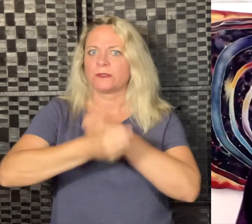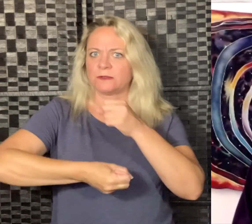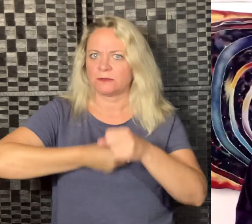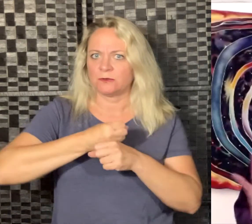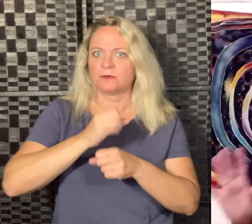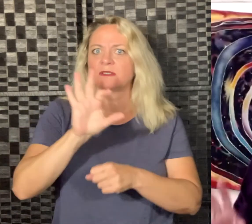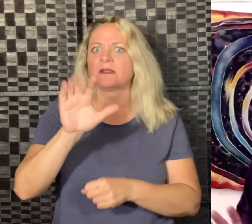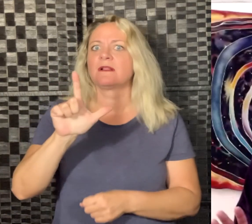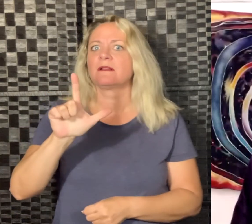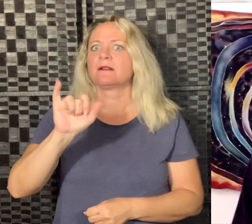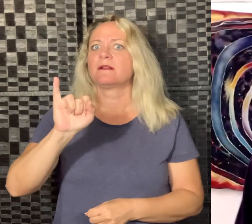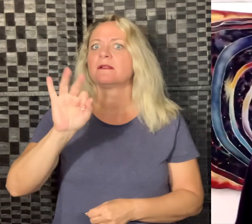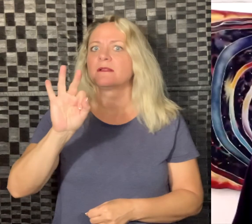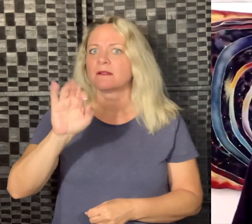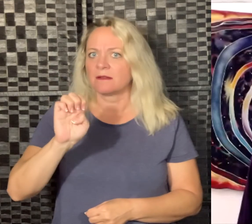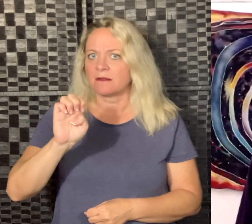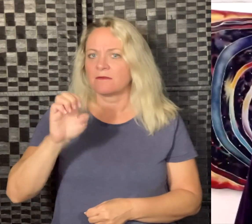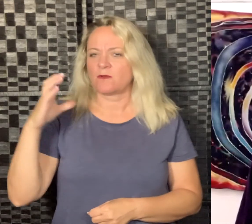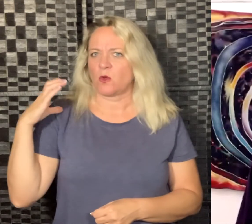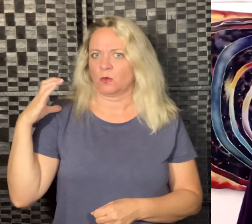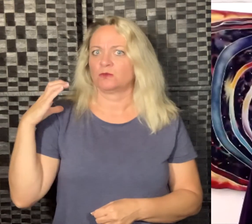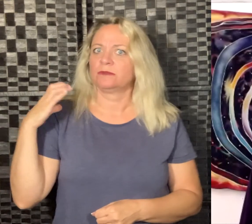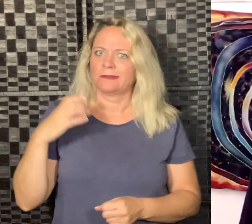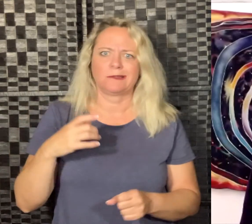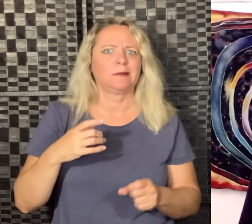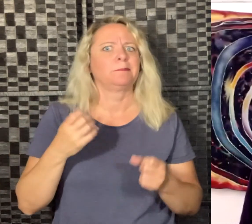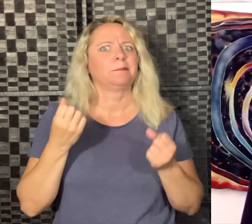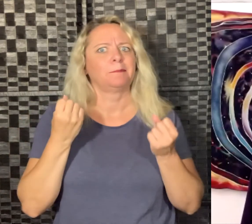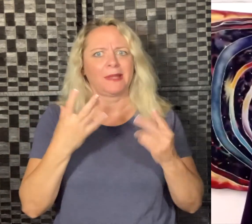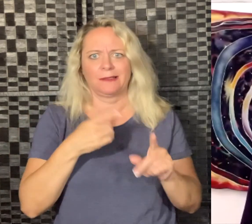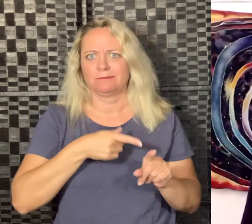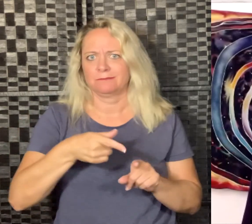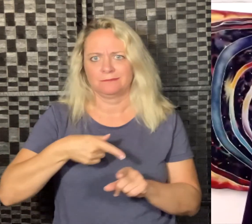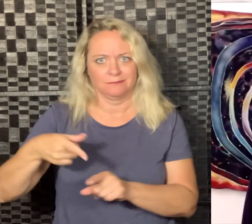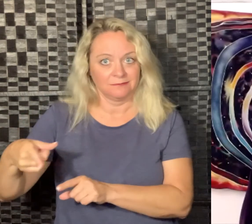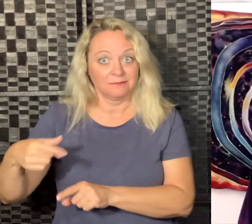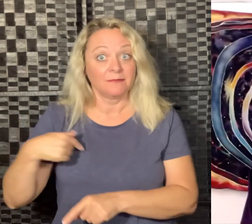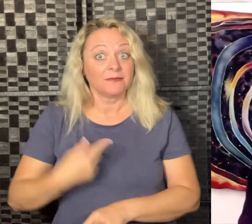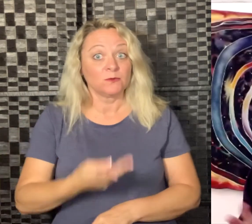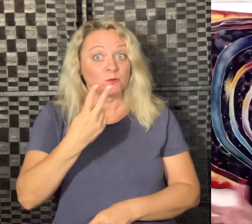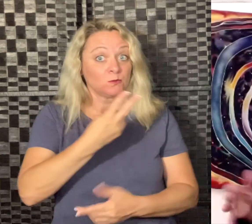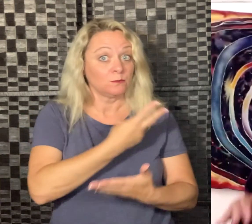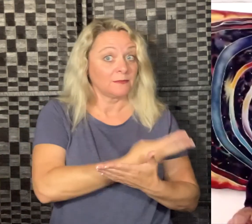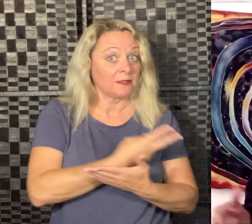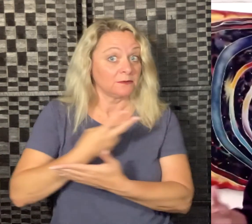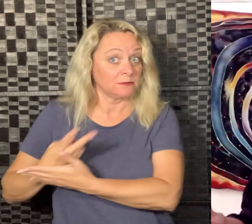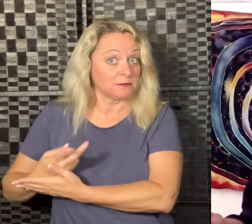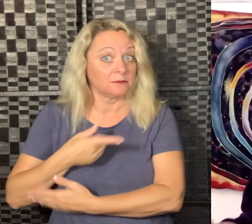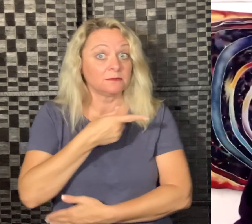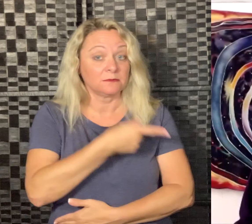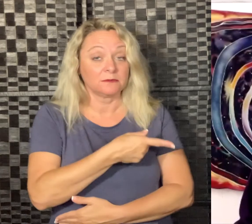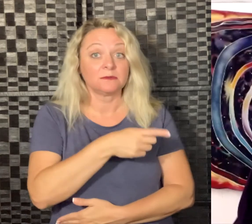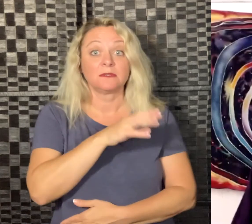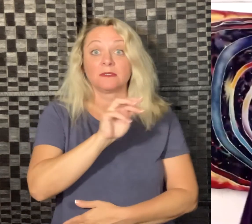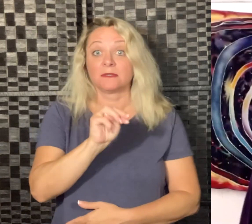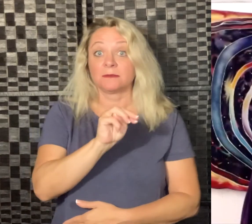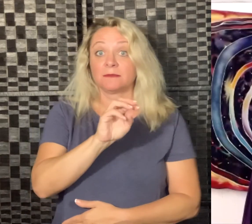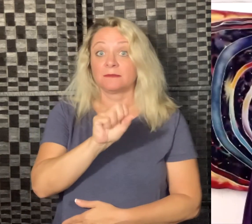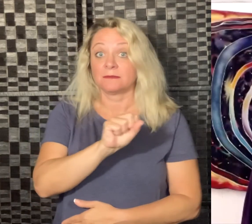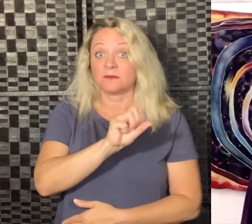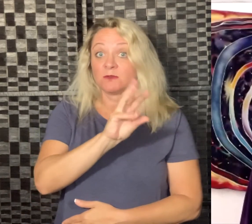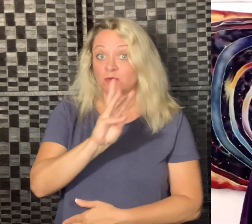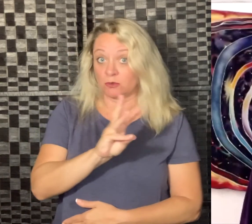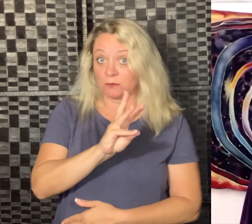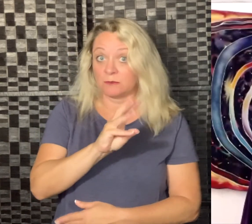coaching in multiple forms. I have 2 master's degrees, a master's degree MSW from the University